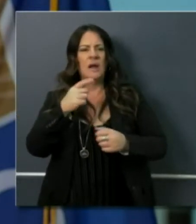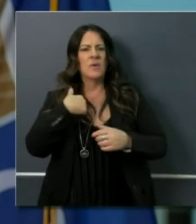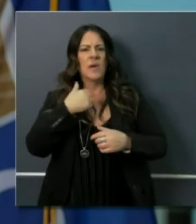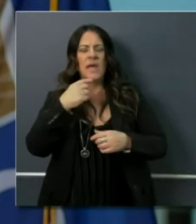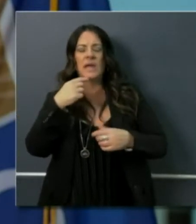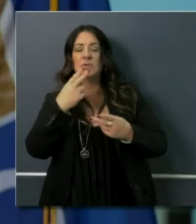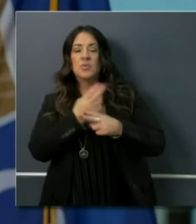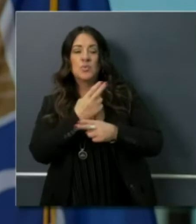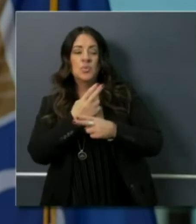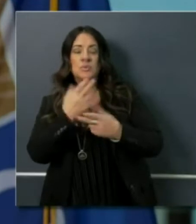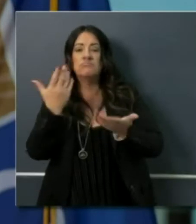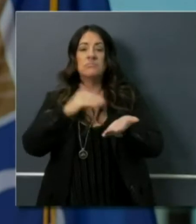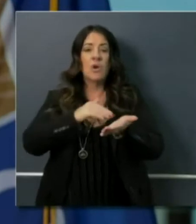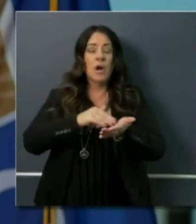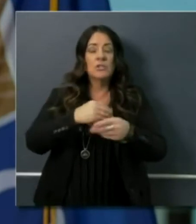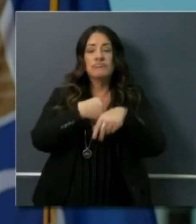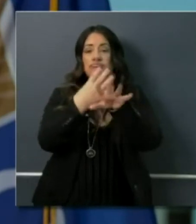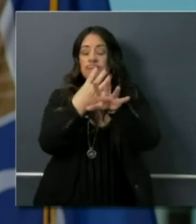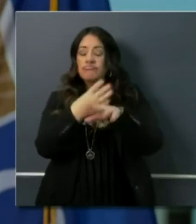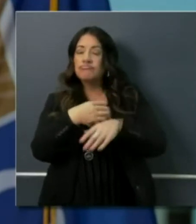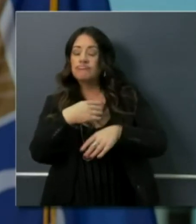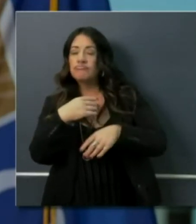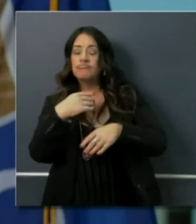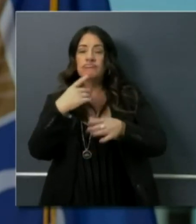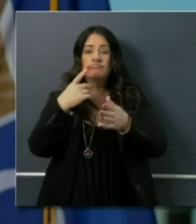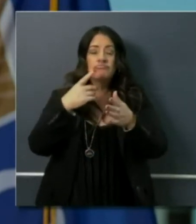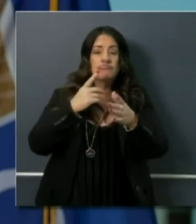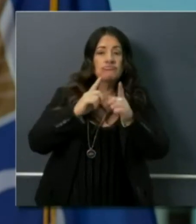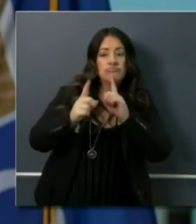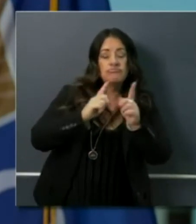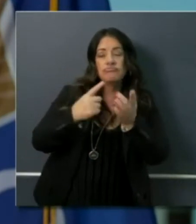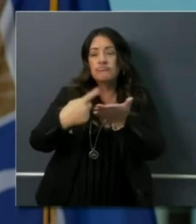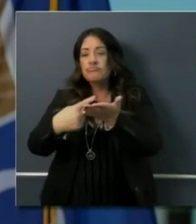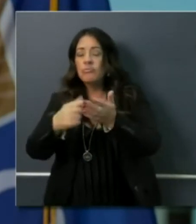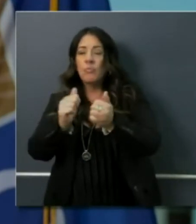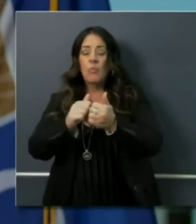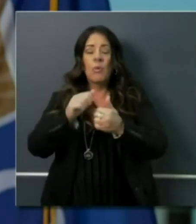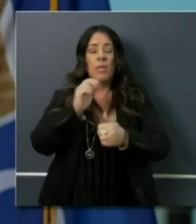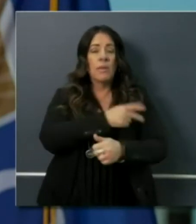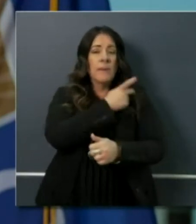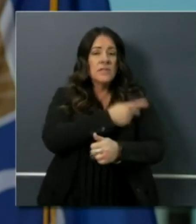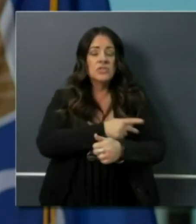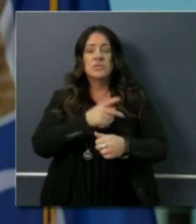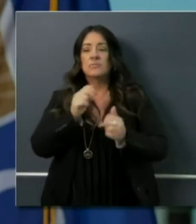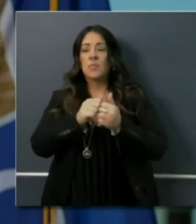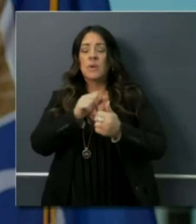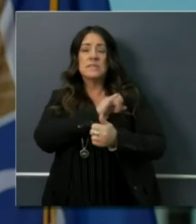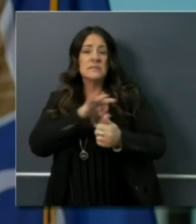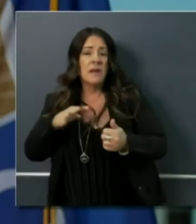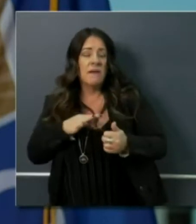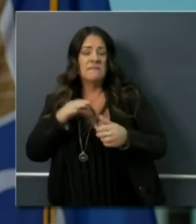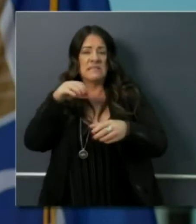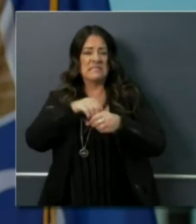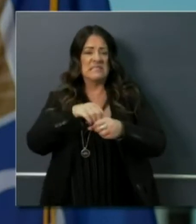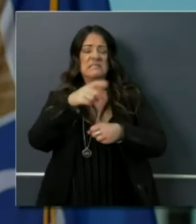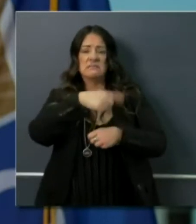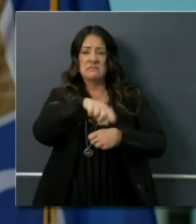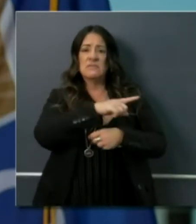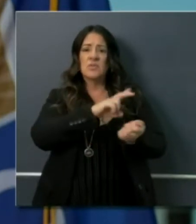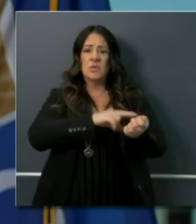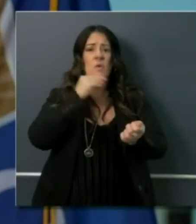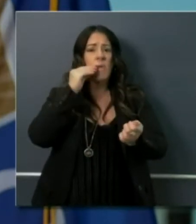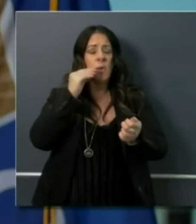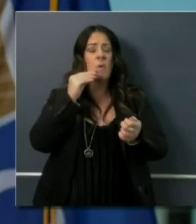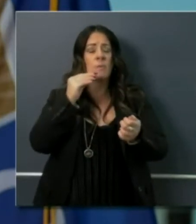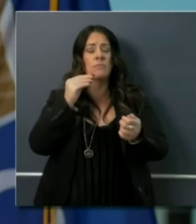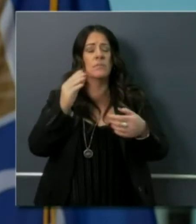televisits and more on-site visits, working with our partners in our hospital system as well. So forgive